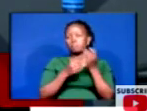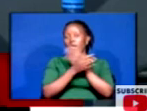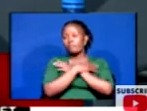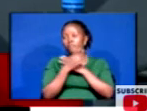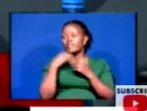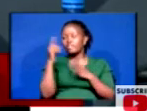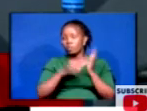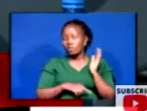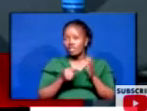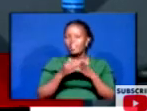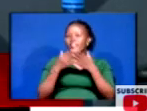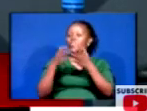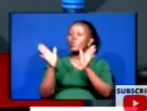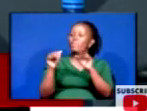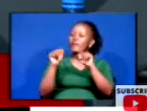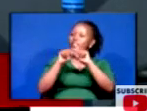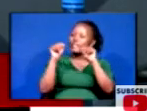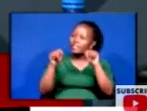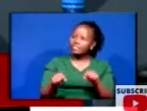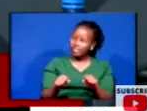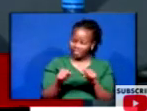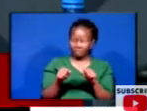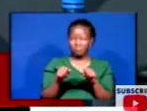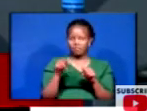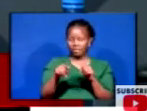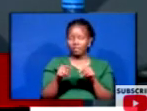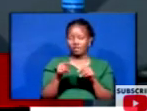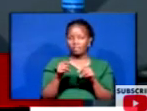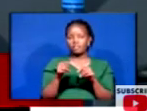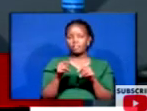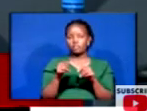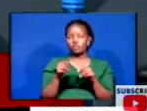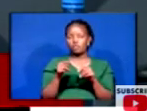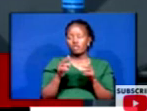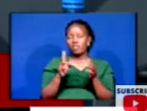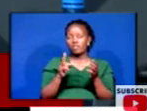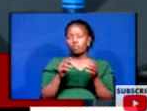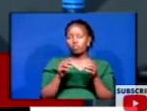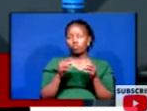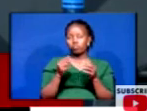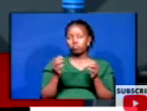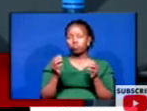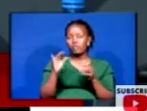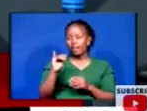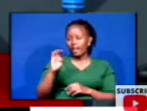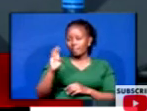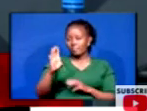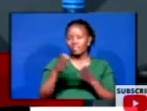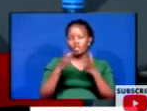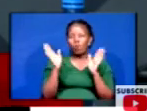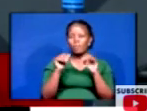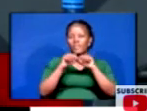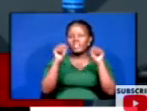the servers in 2017. Yeah. Or rather, they failed to open the servers in 2017. 17, yeah. Some were saying